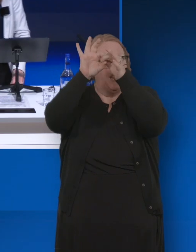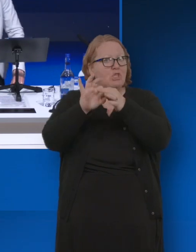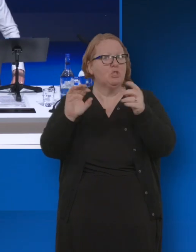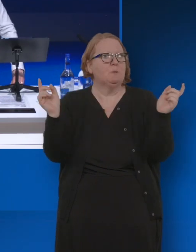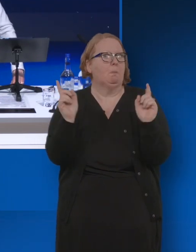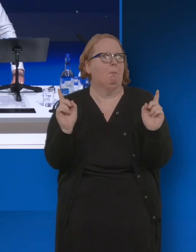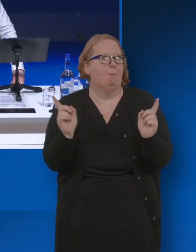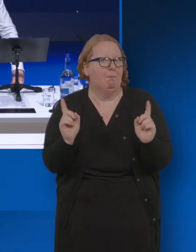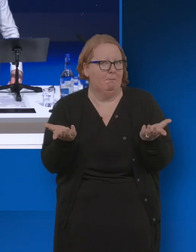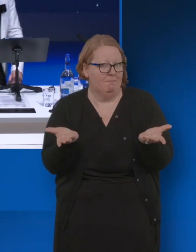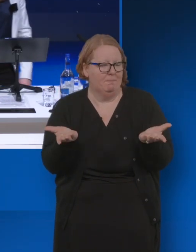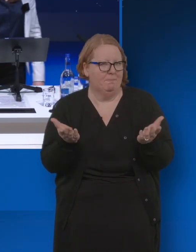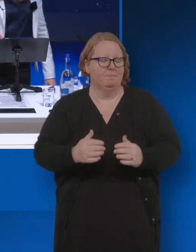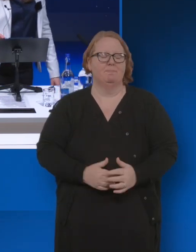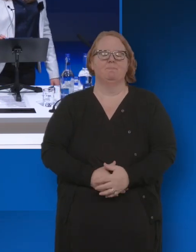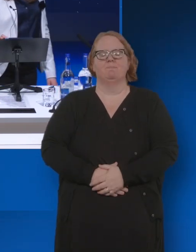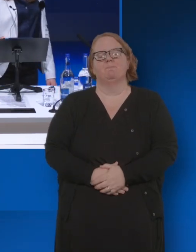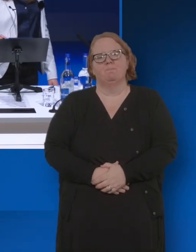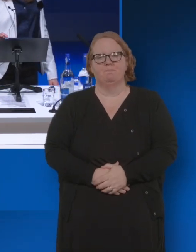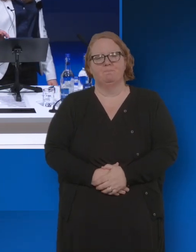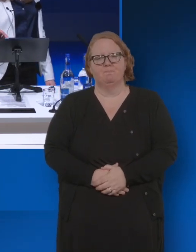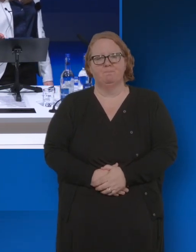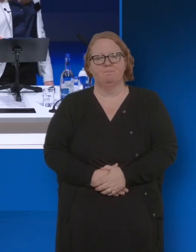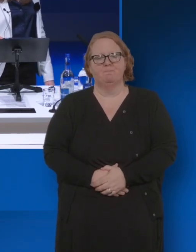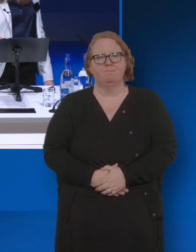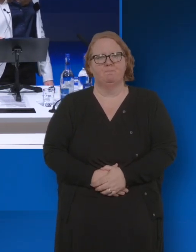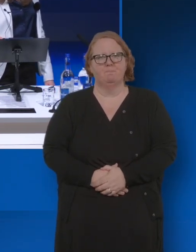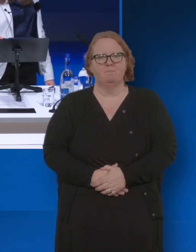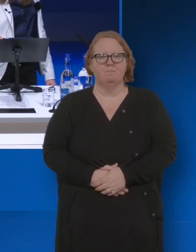relationship between those two things?